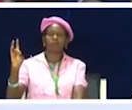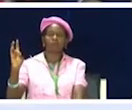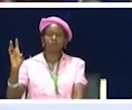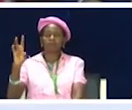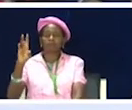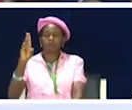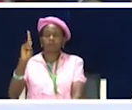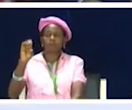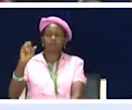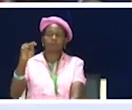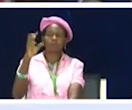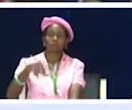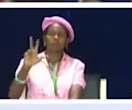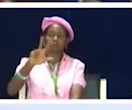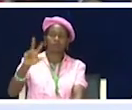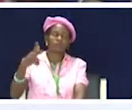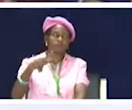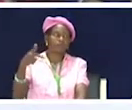Deuteronomy 33, verse